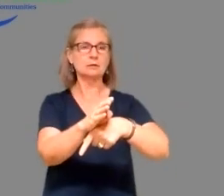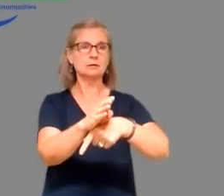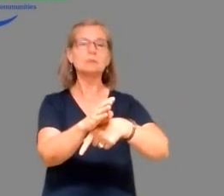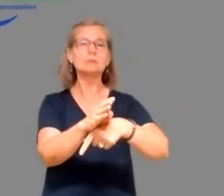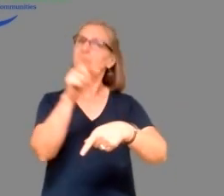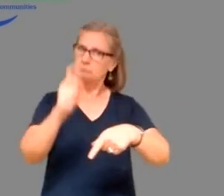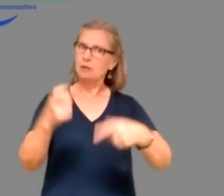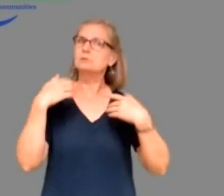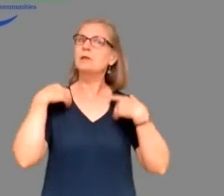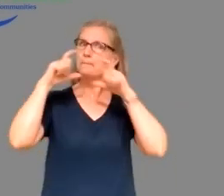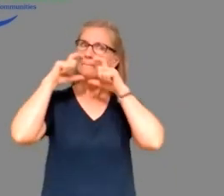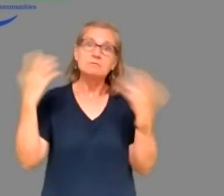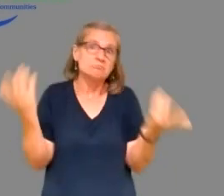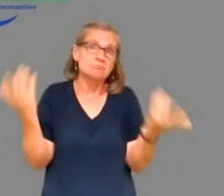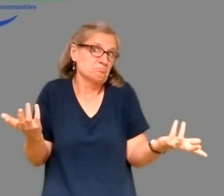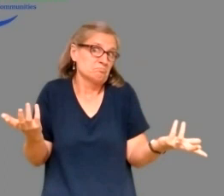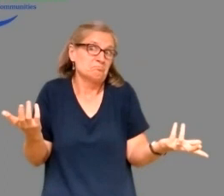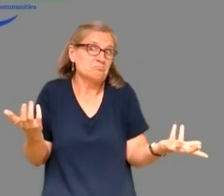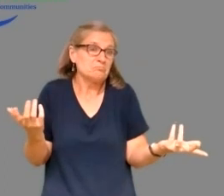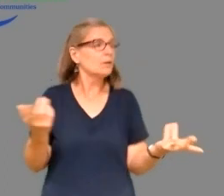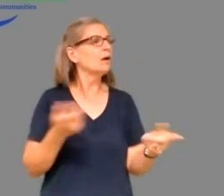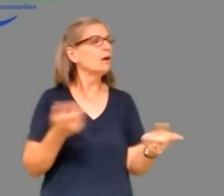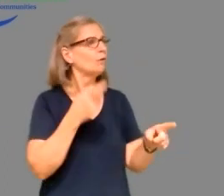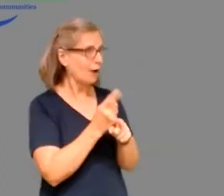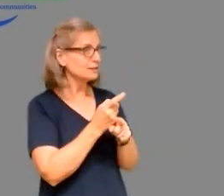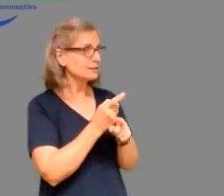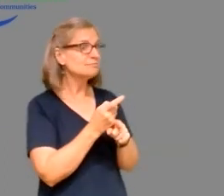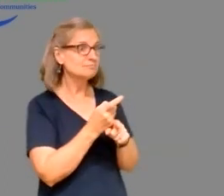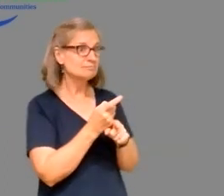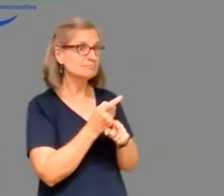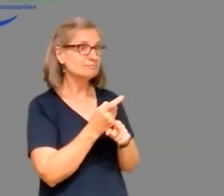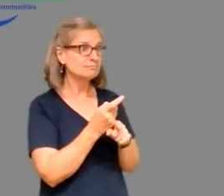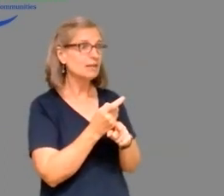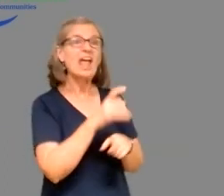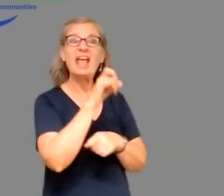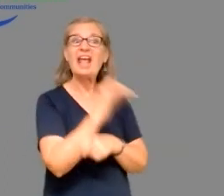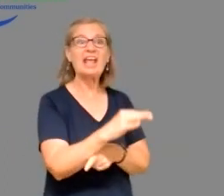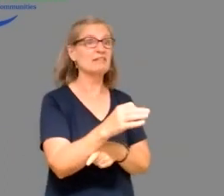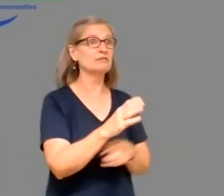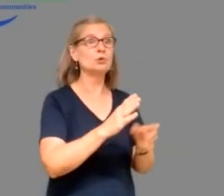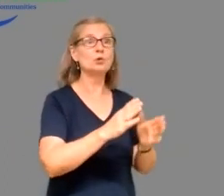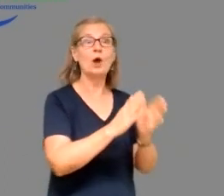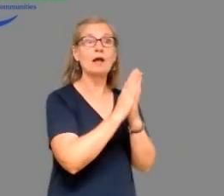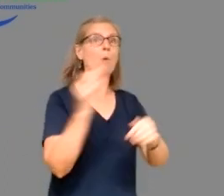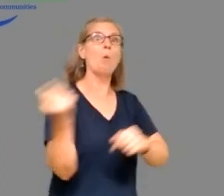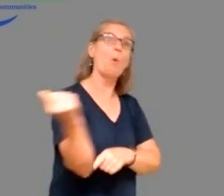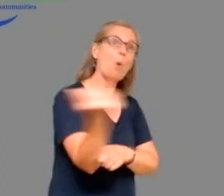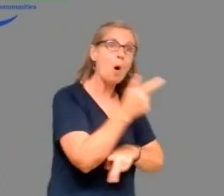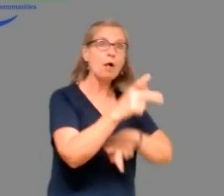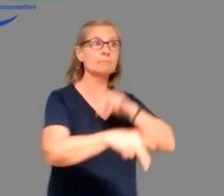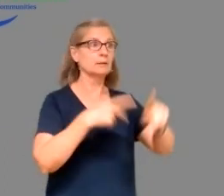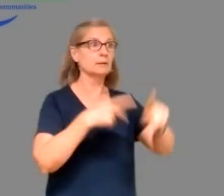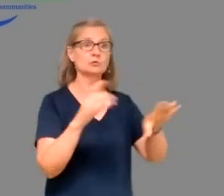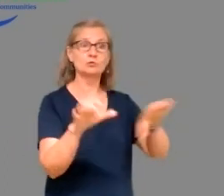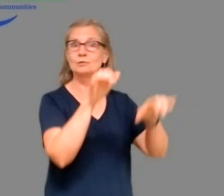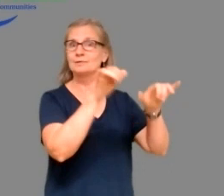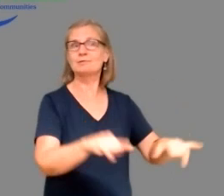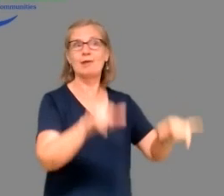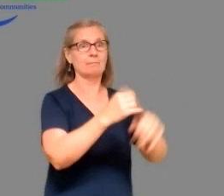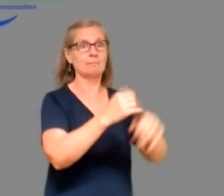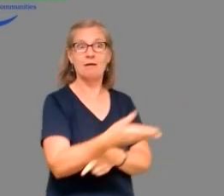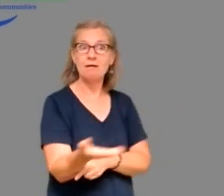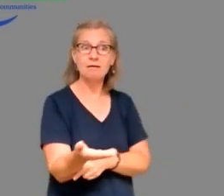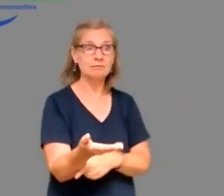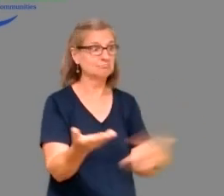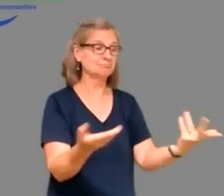No, that's absolutely right. If you're asking it the same of everybody and you're telling them, hey, sorry, then you should be able to